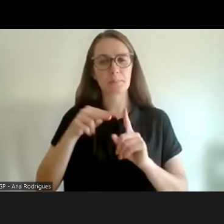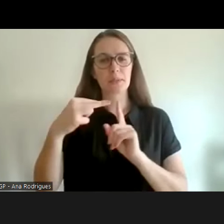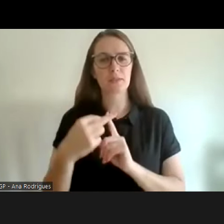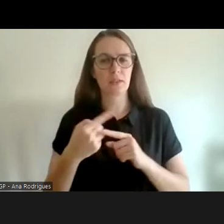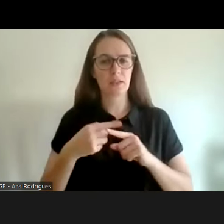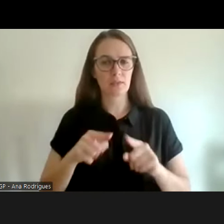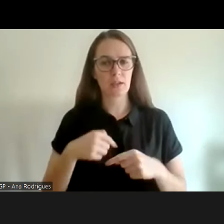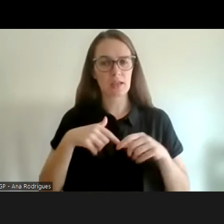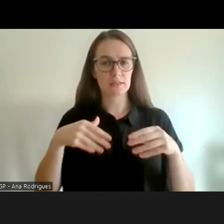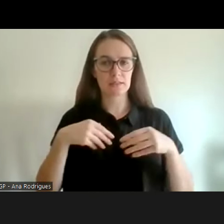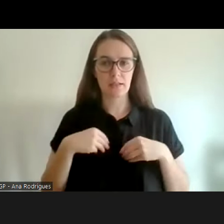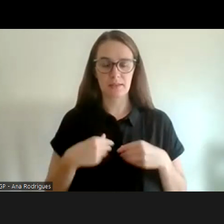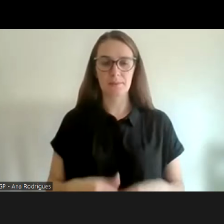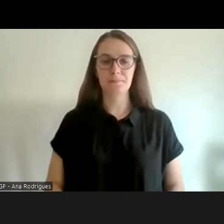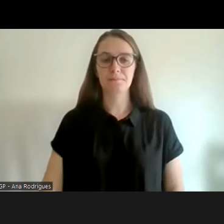have.